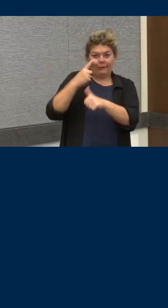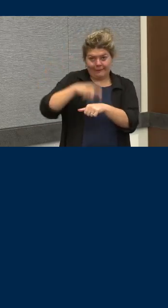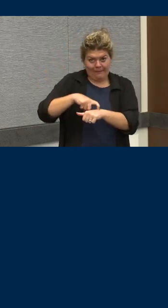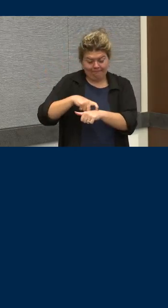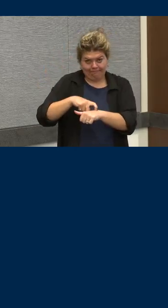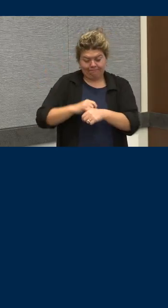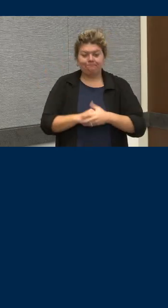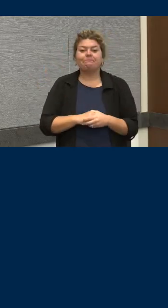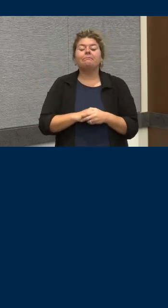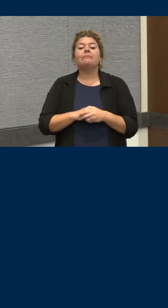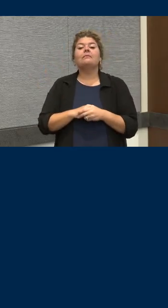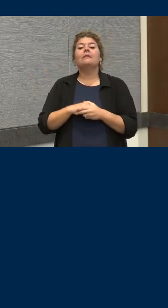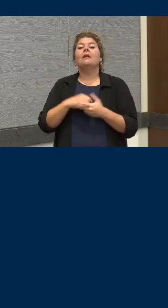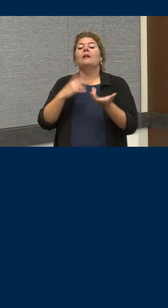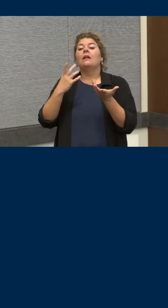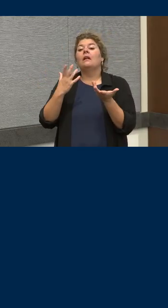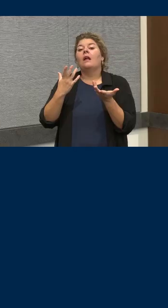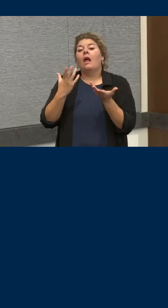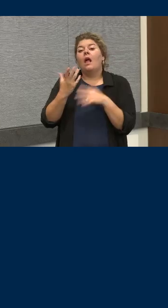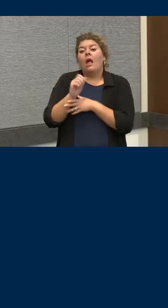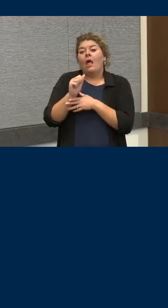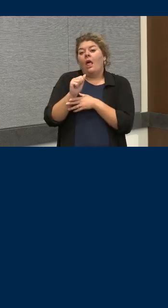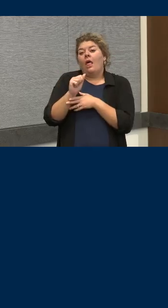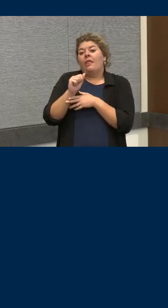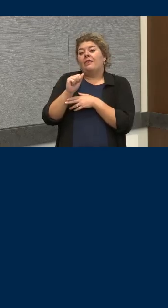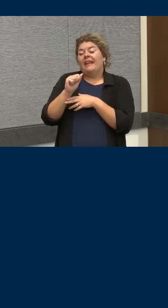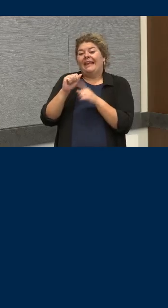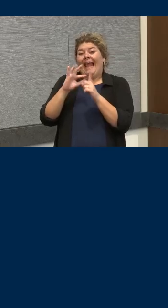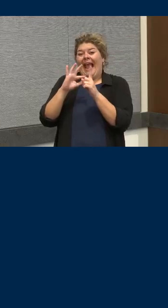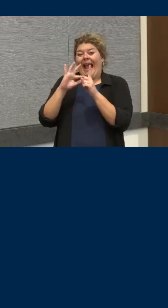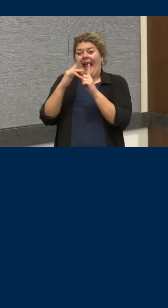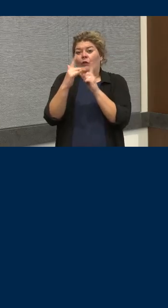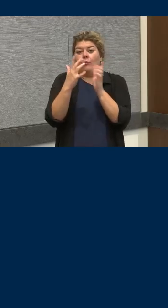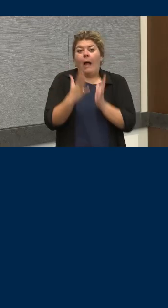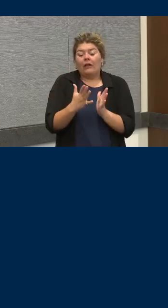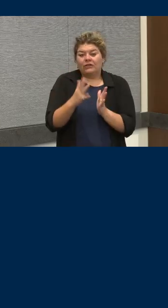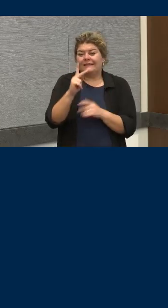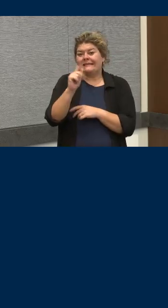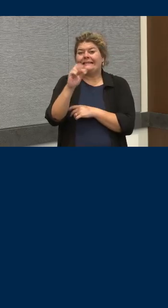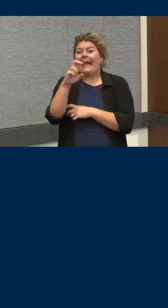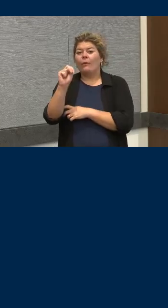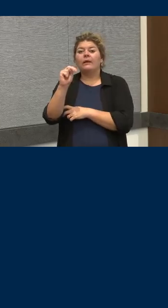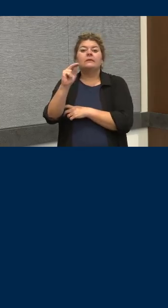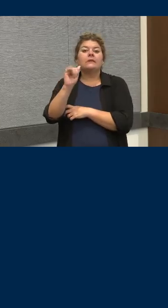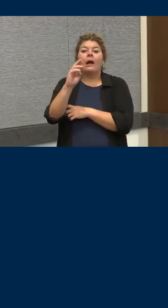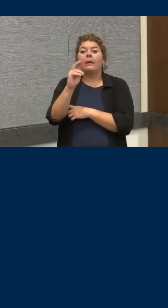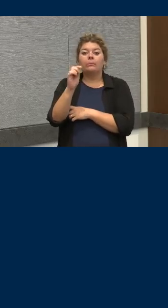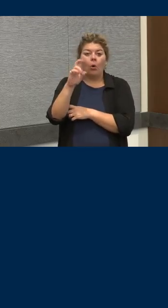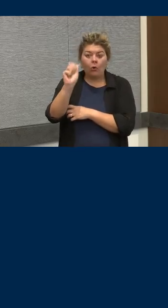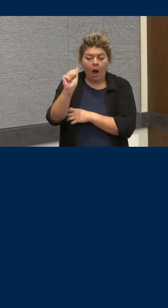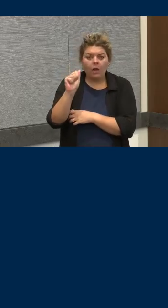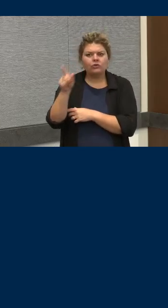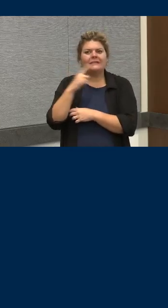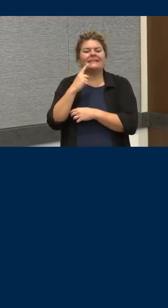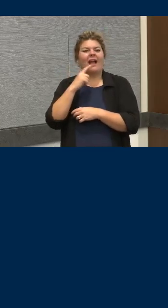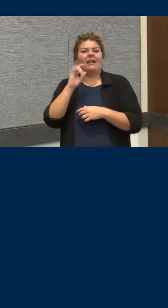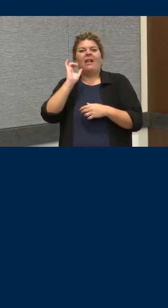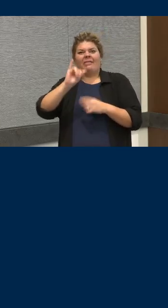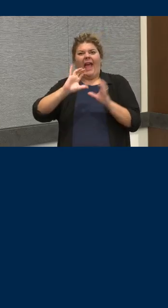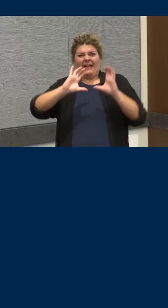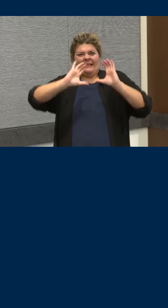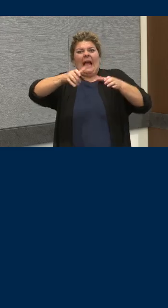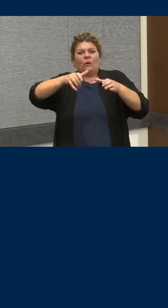The anthropologist Karen Nakamura, while admitting that ethnographers consider the category of photoethnographers